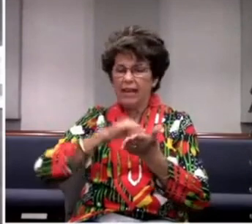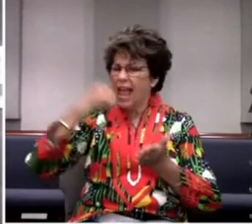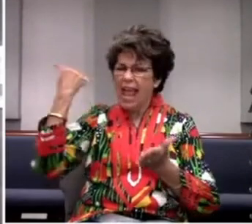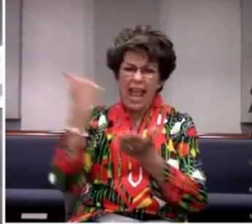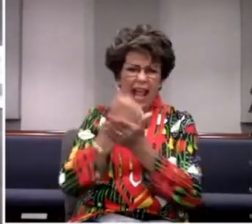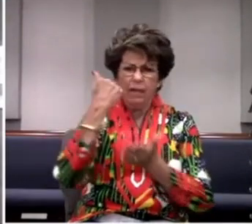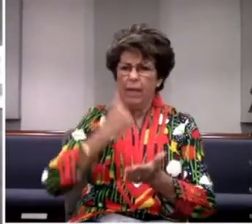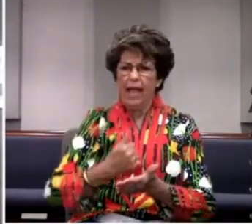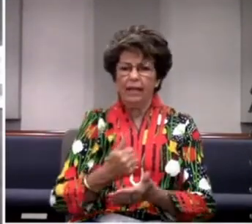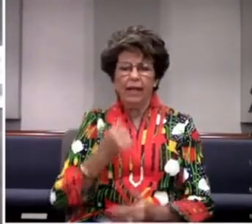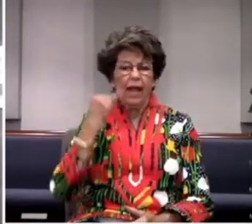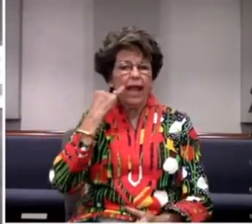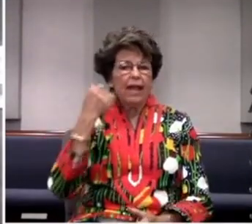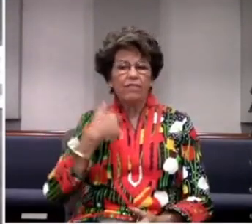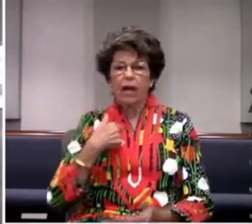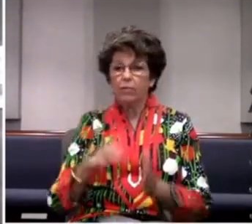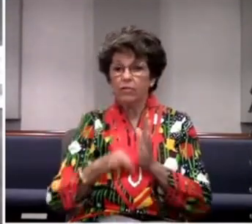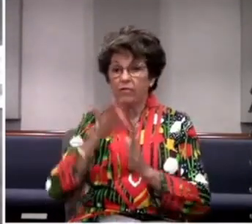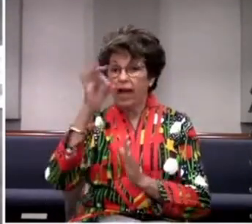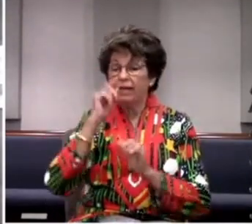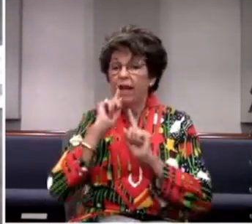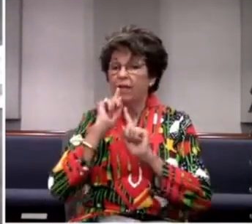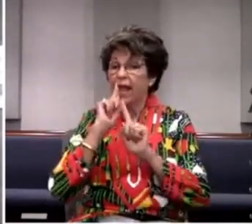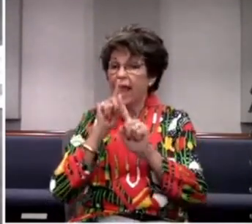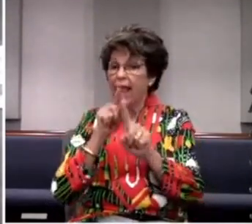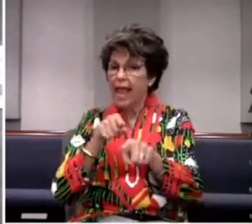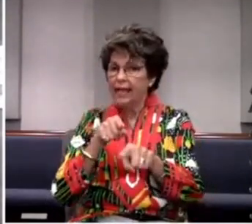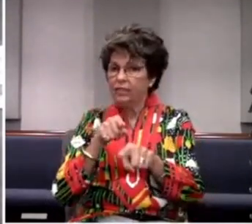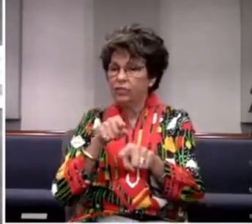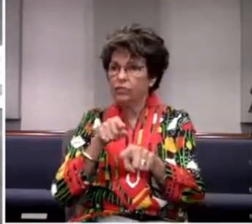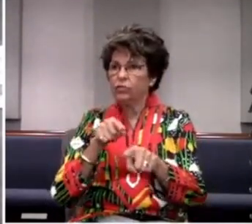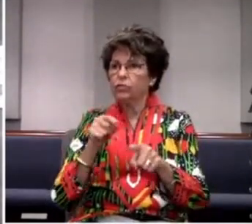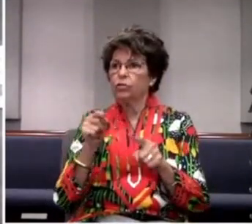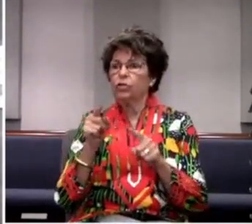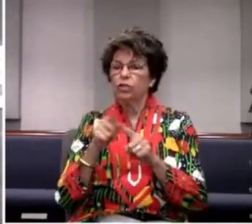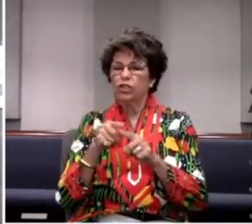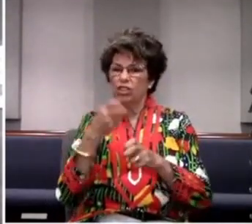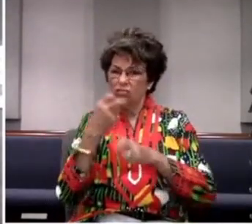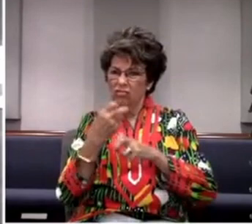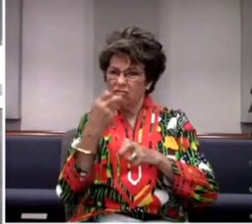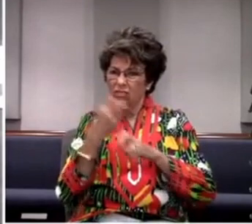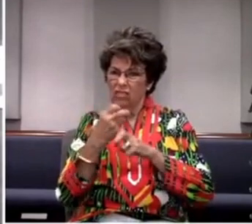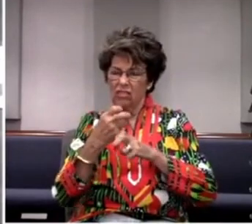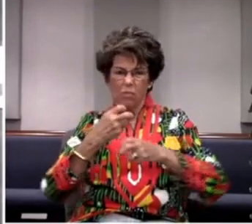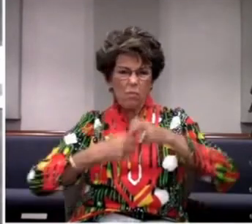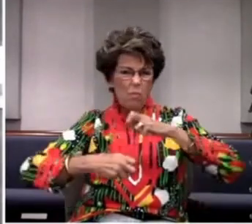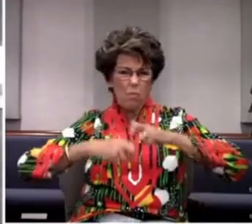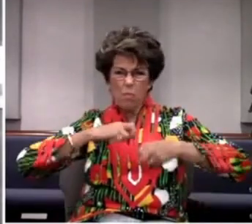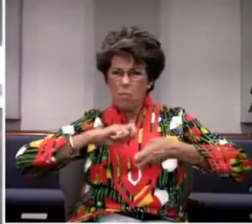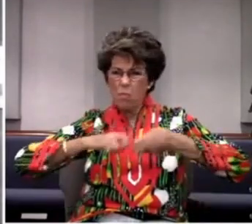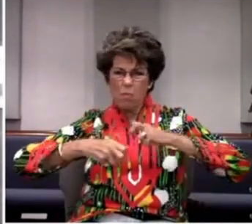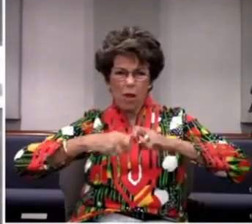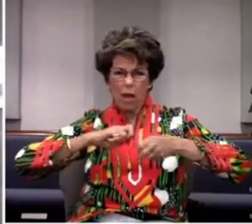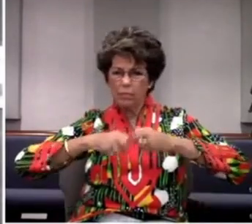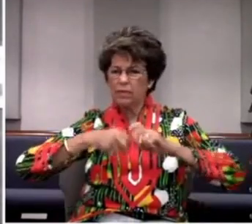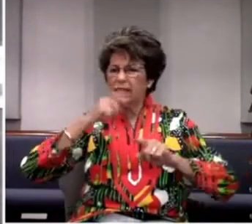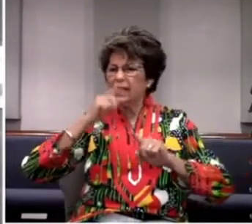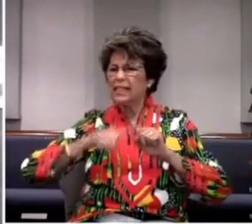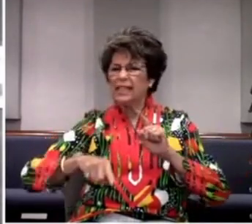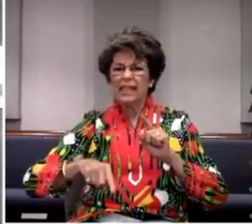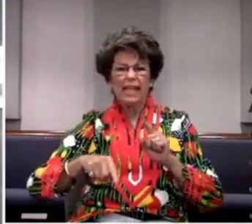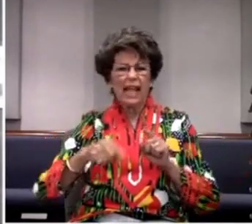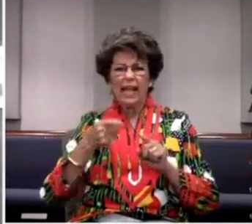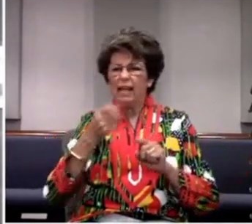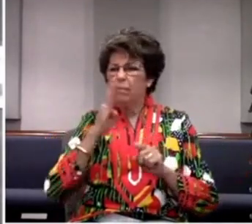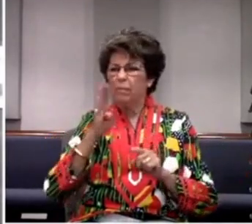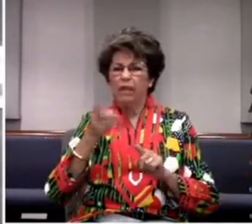to find out answers to difficult problems, it cannot come from my experience